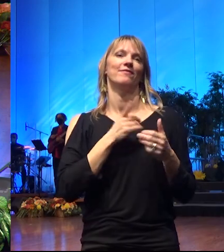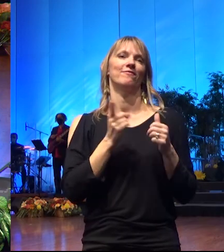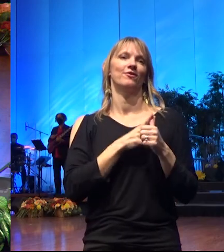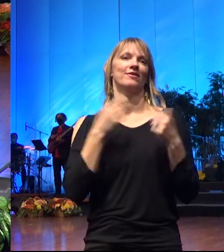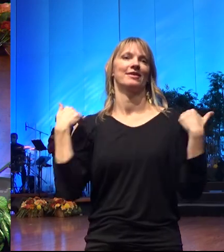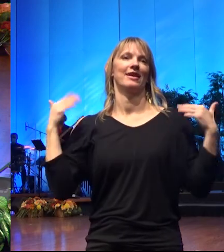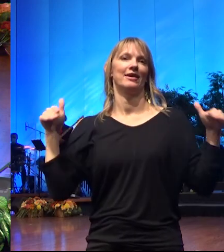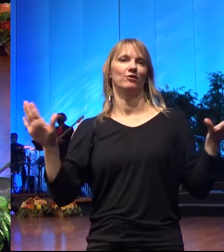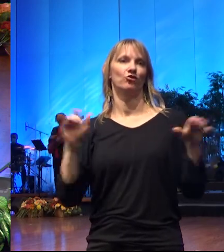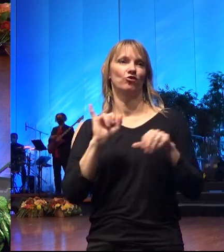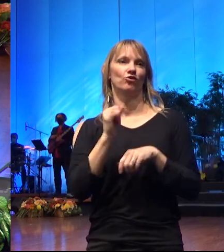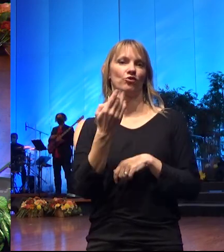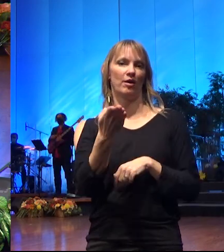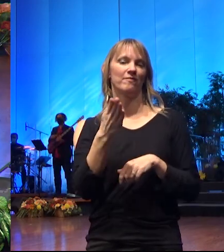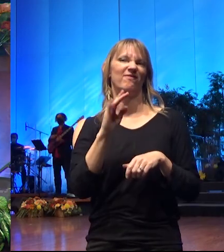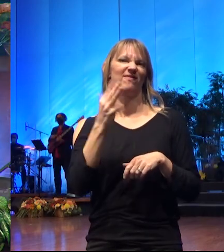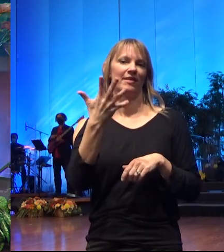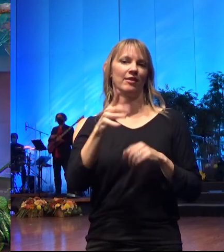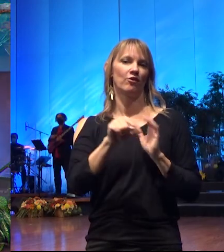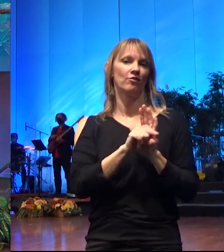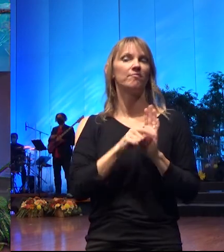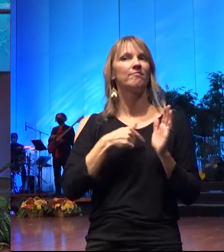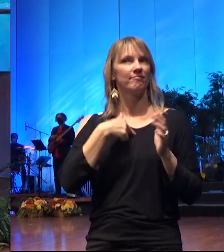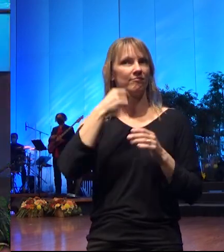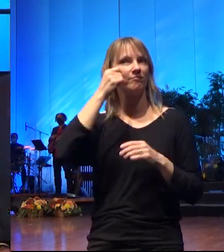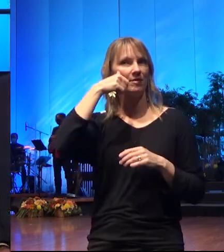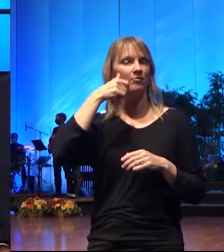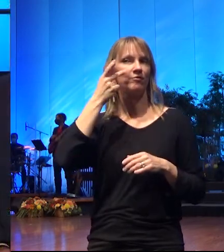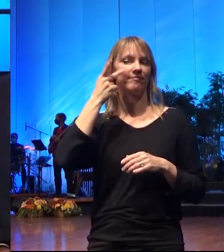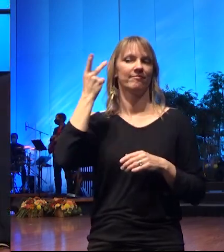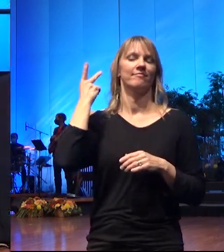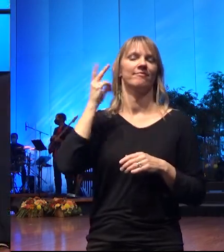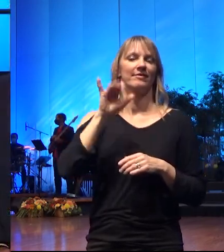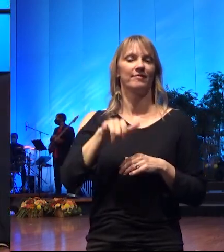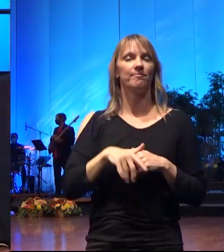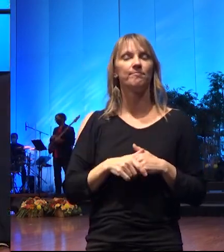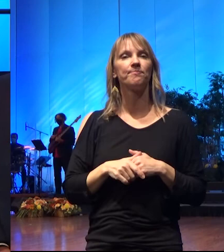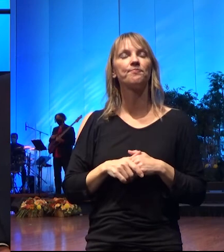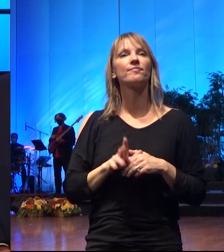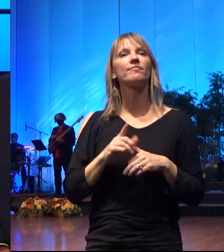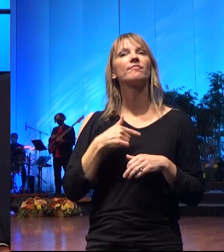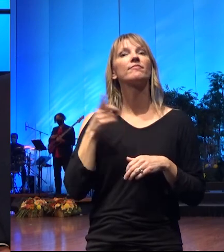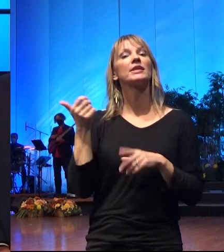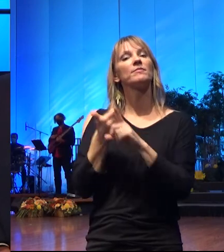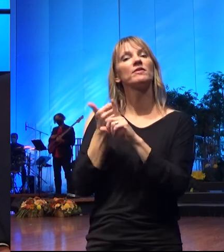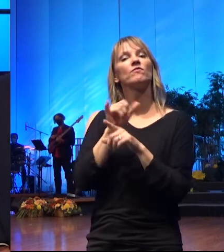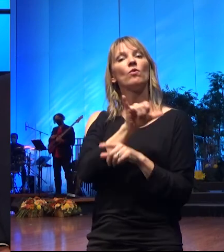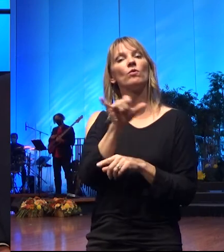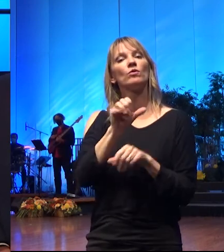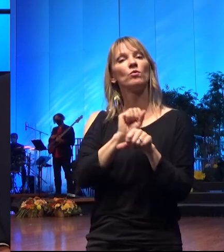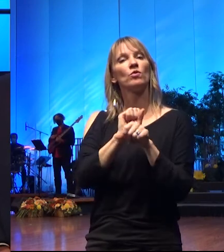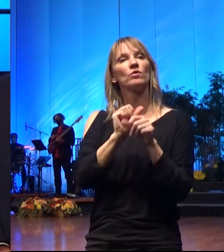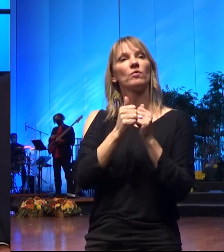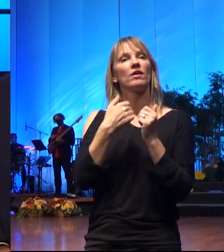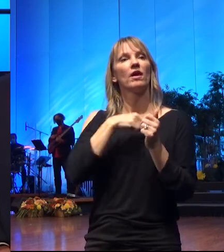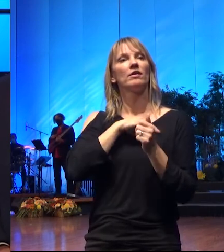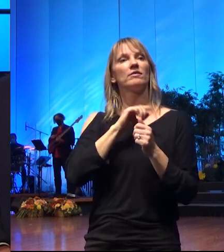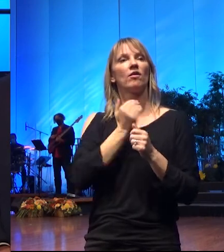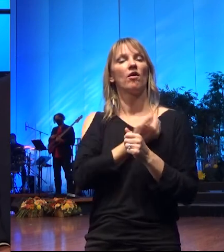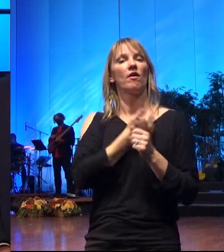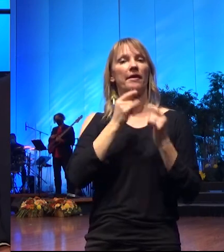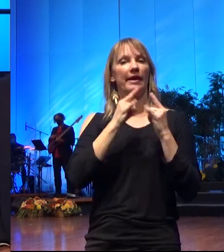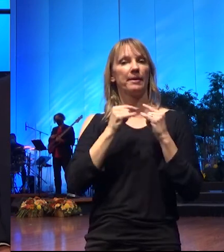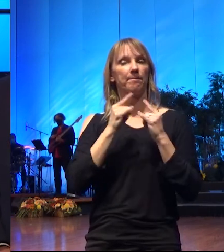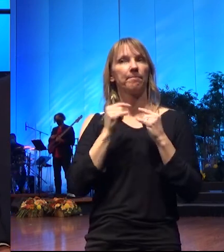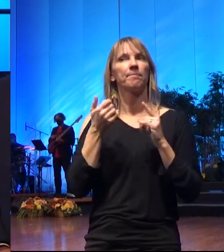the archery man in Rainbow Day Camp, and he also does wilderness. So these are two of the extraordinary